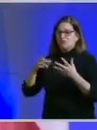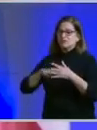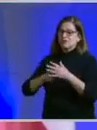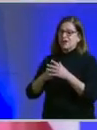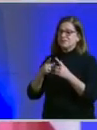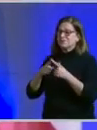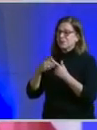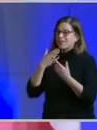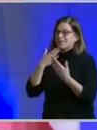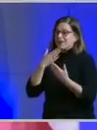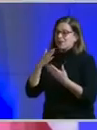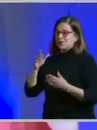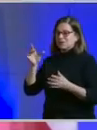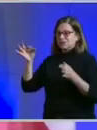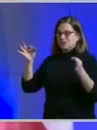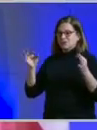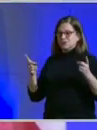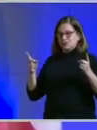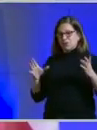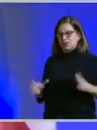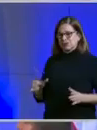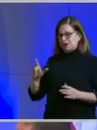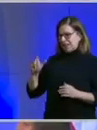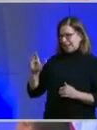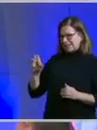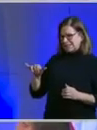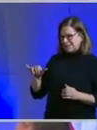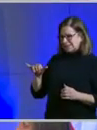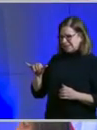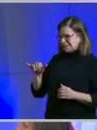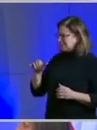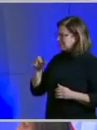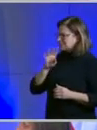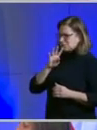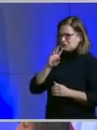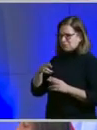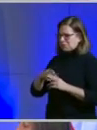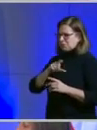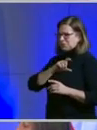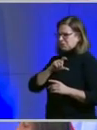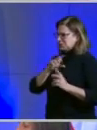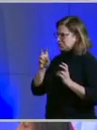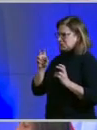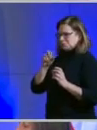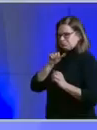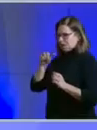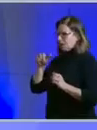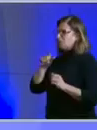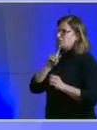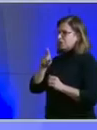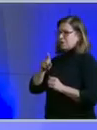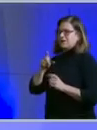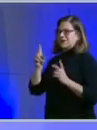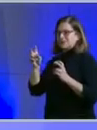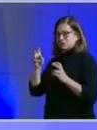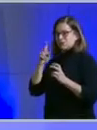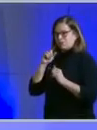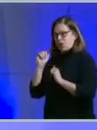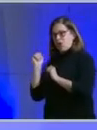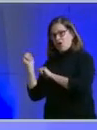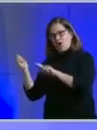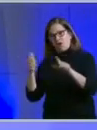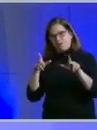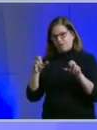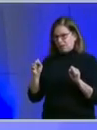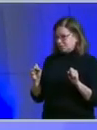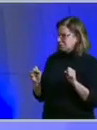Lacey for saying this is not a police issue, and it totally is not a police issue. But we have enough data that we collect